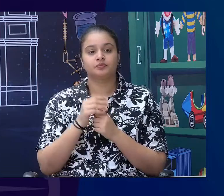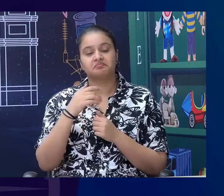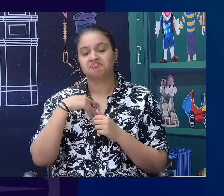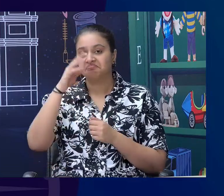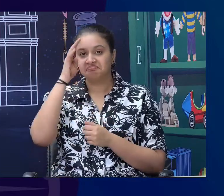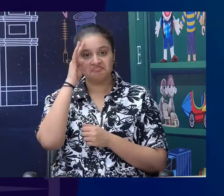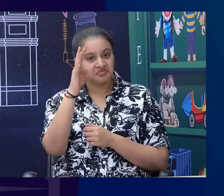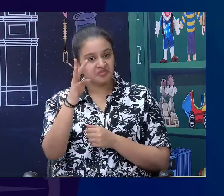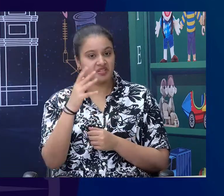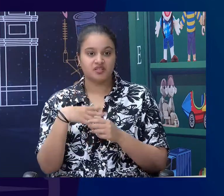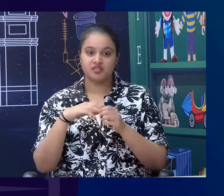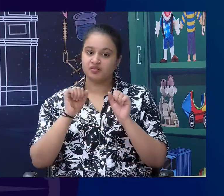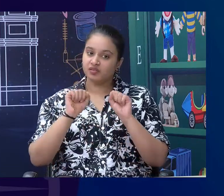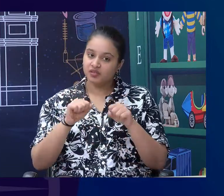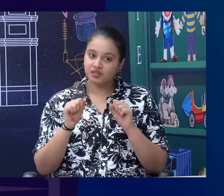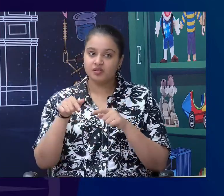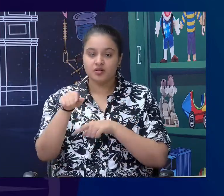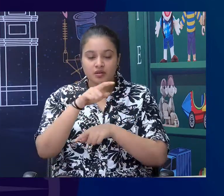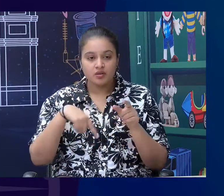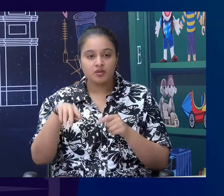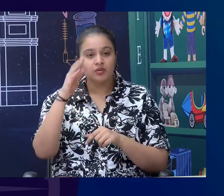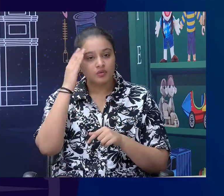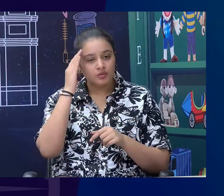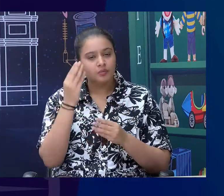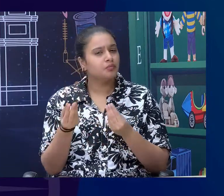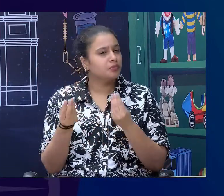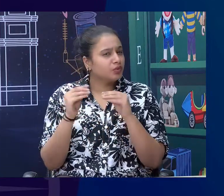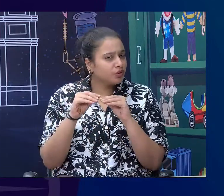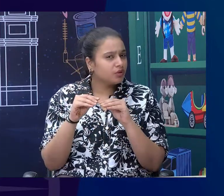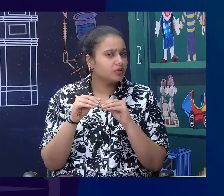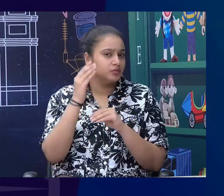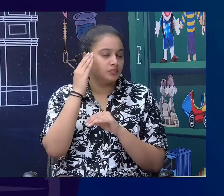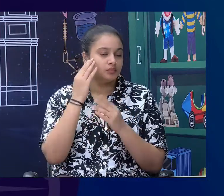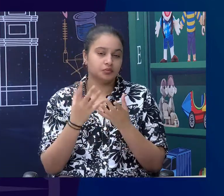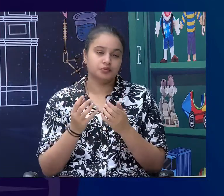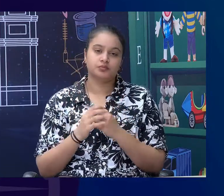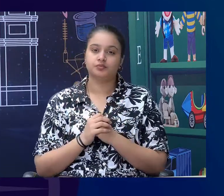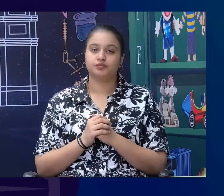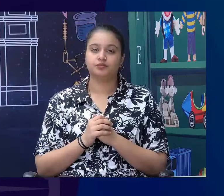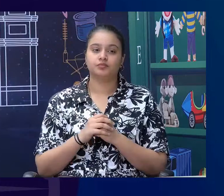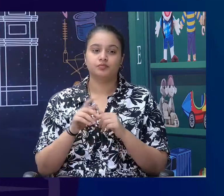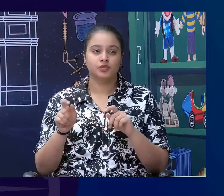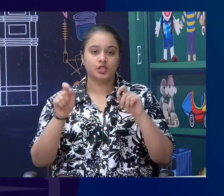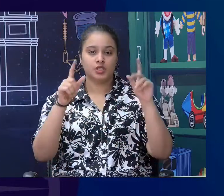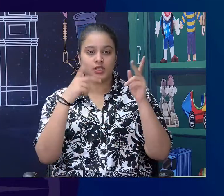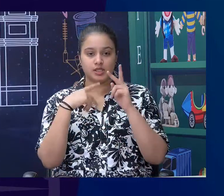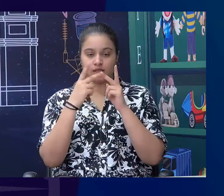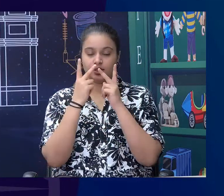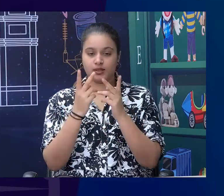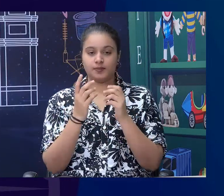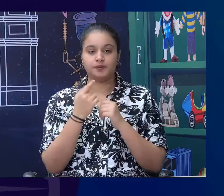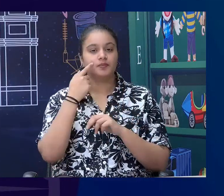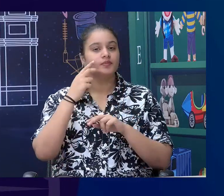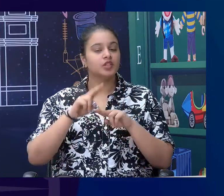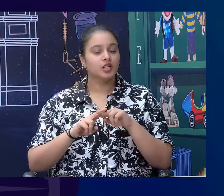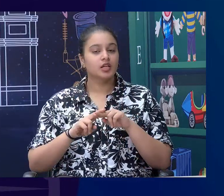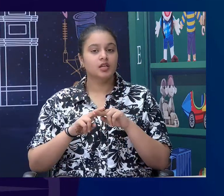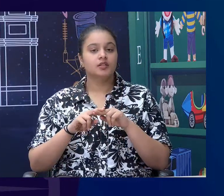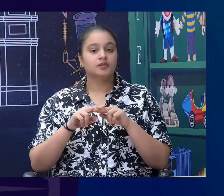man he must have been. Oh, yes. So, can we know something more about him? Of course. On your screens, children, if you